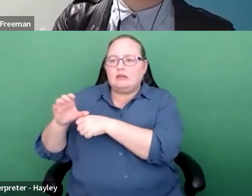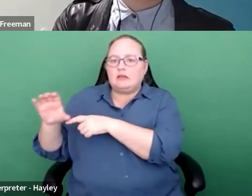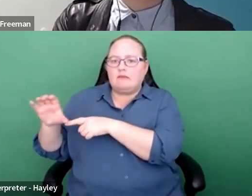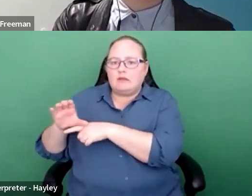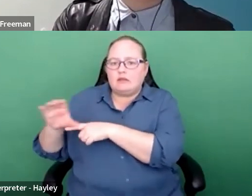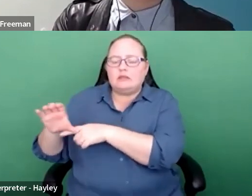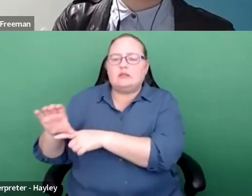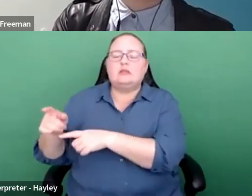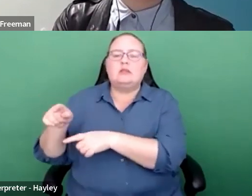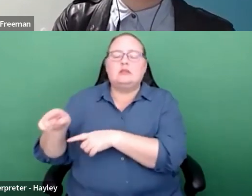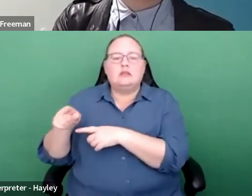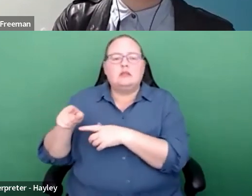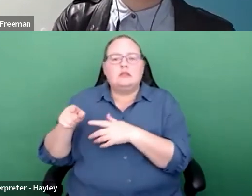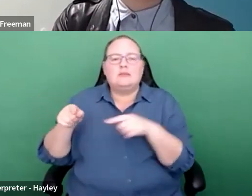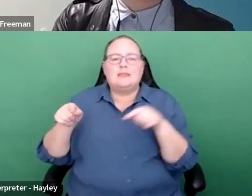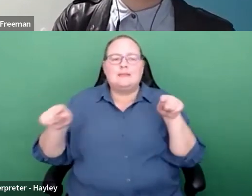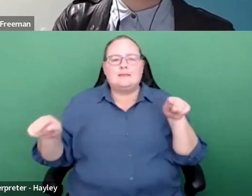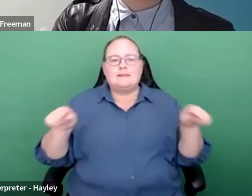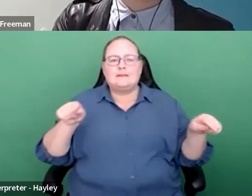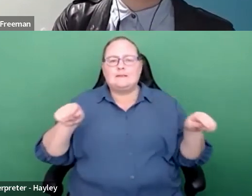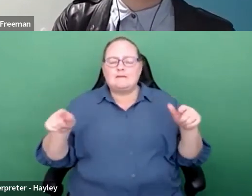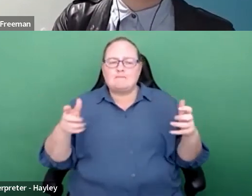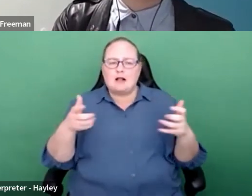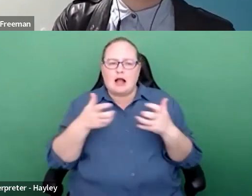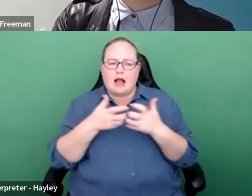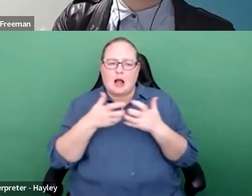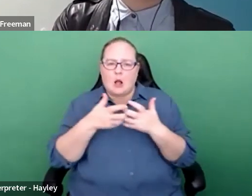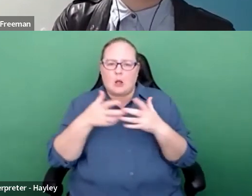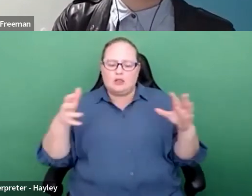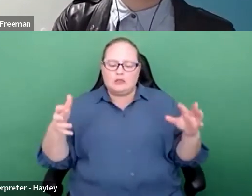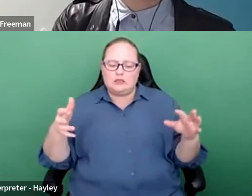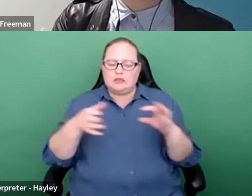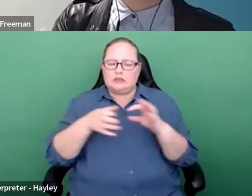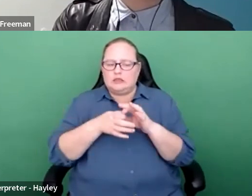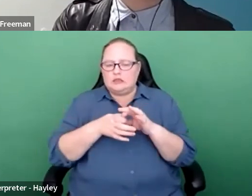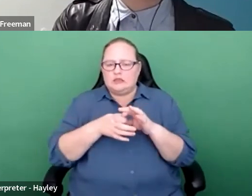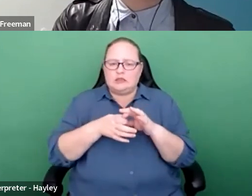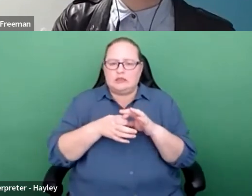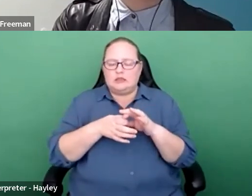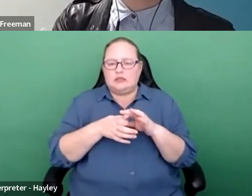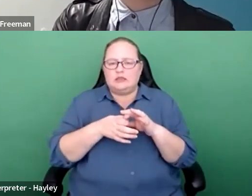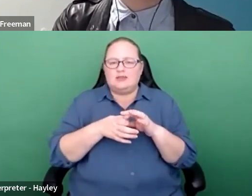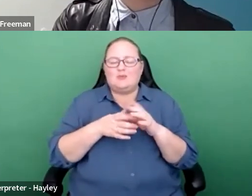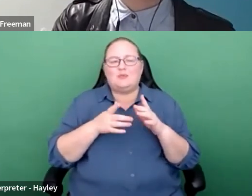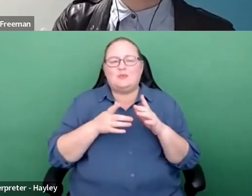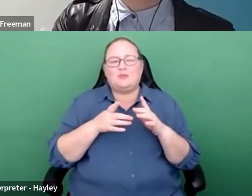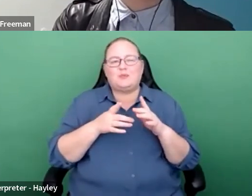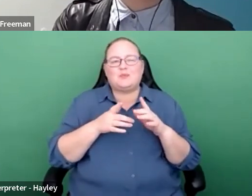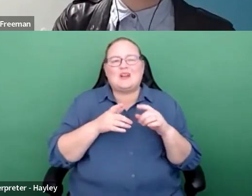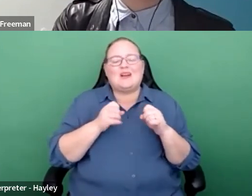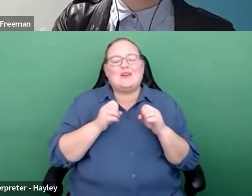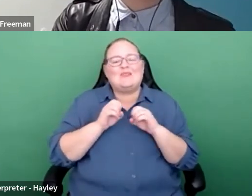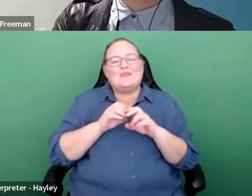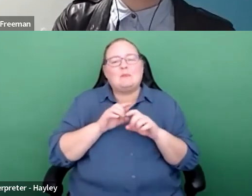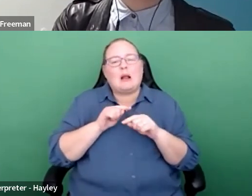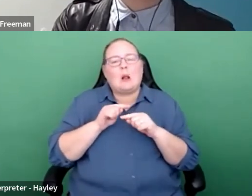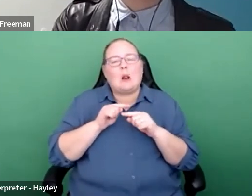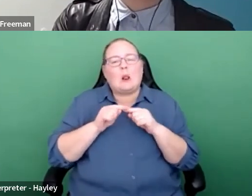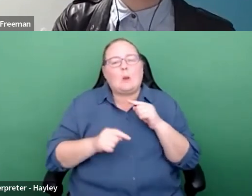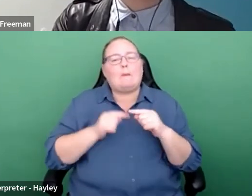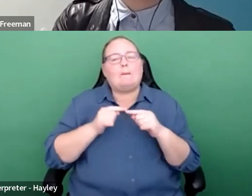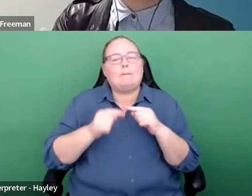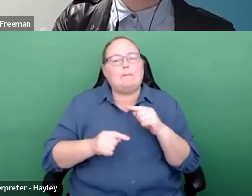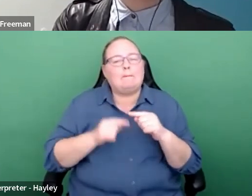of organizations, I'd say it's a lot more ambivalent than a feedback loop, although there are aspects of that